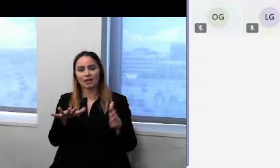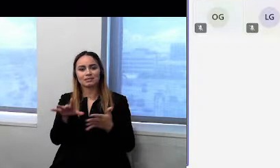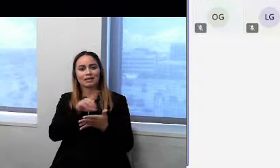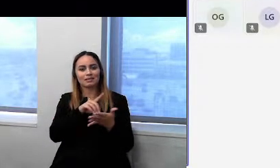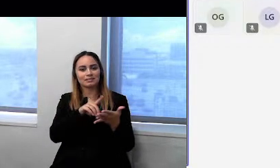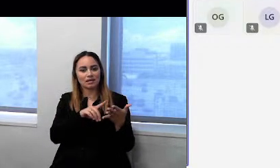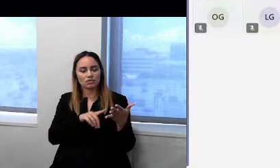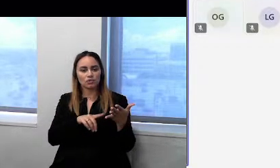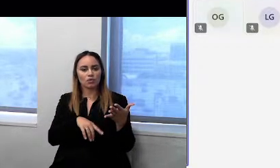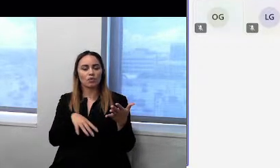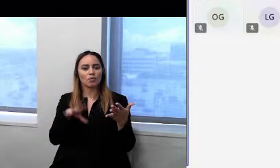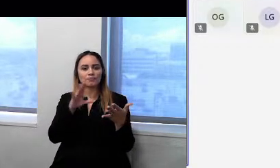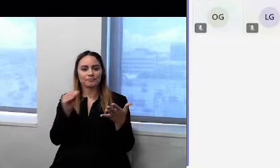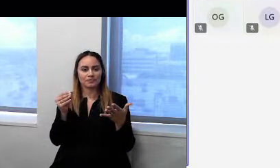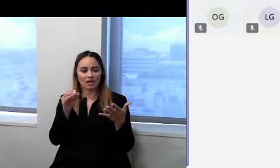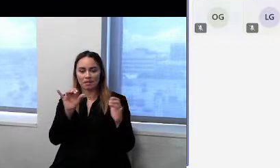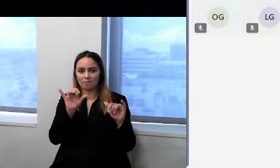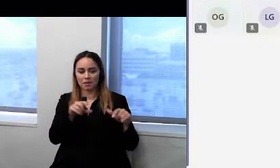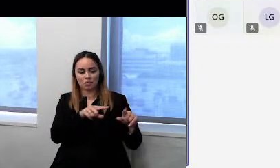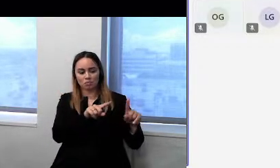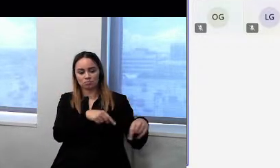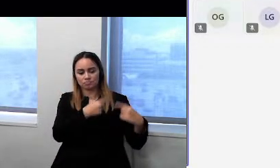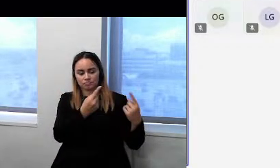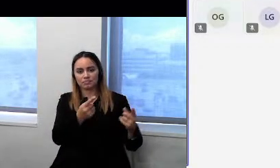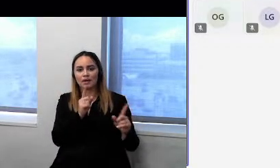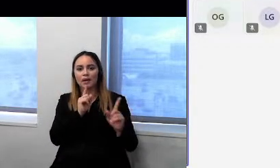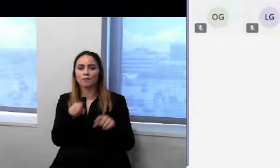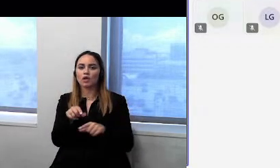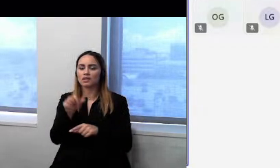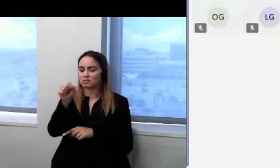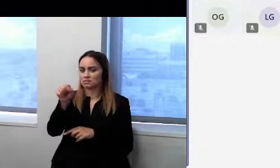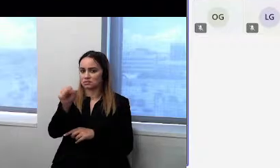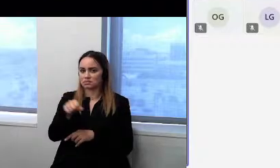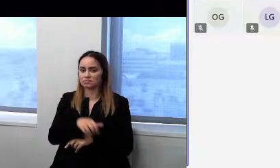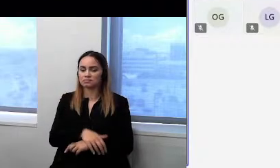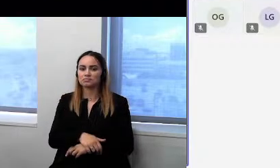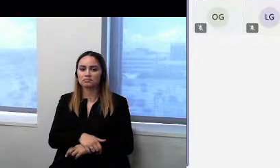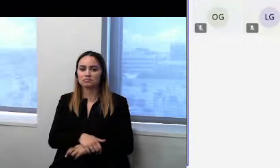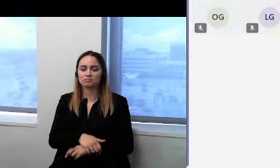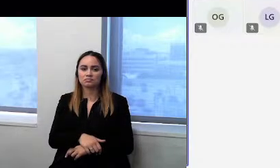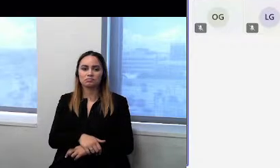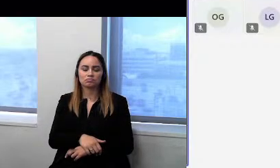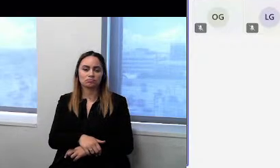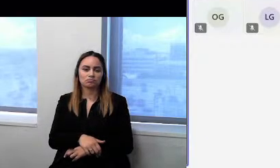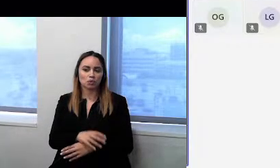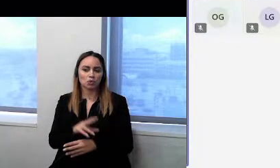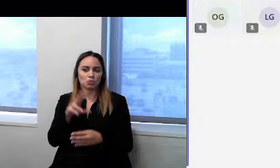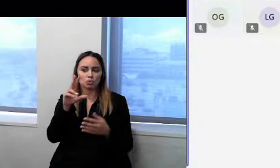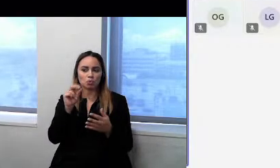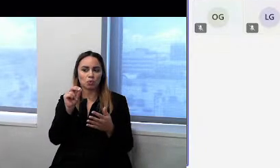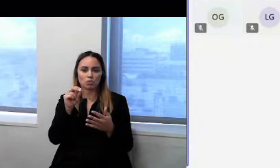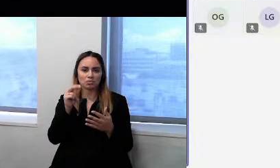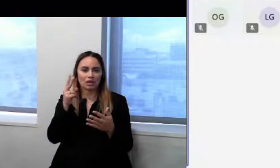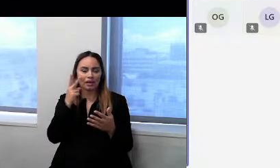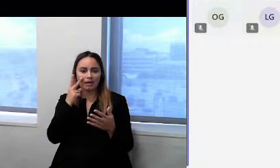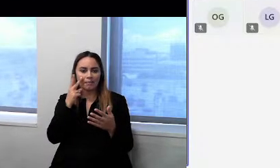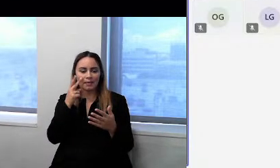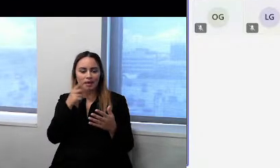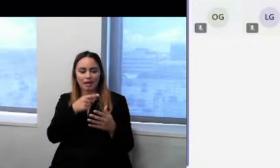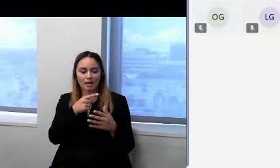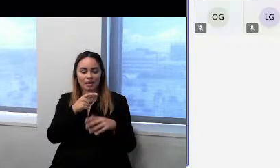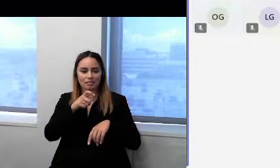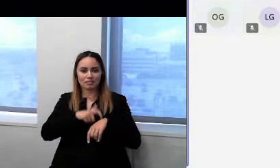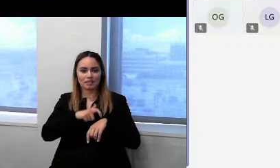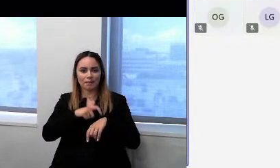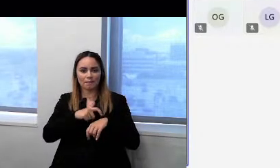system. So the answer is yes. The time of use and when the energy is consumed has something to do with it. So in turn, what you are referring